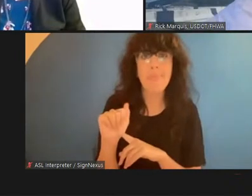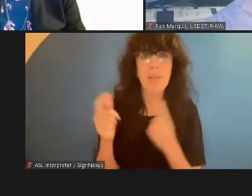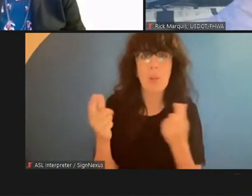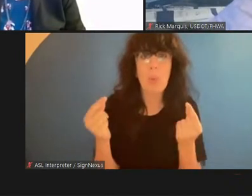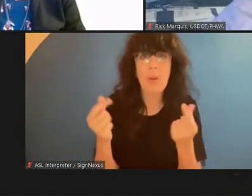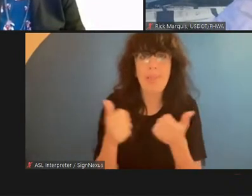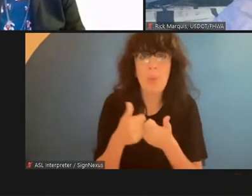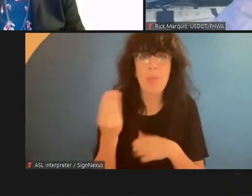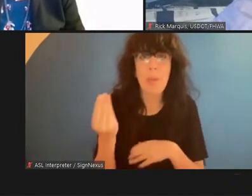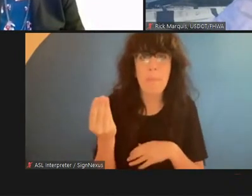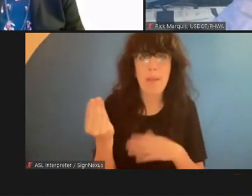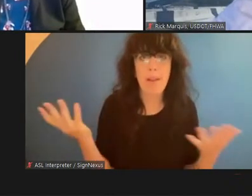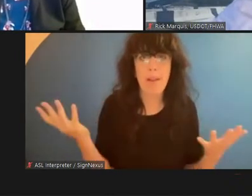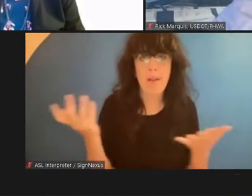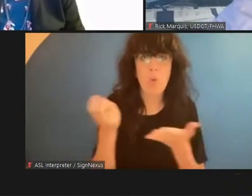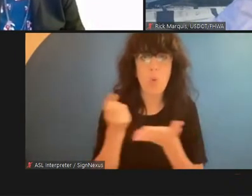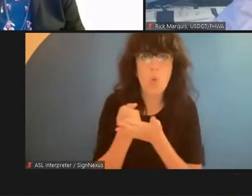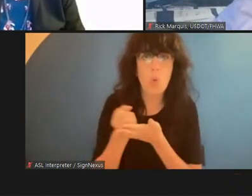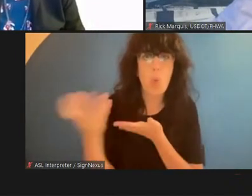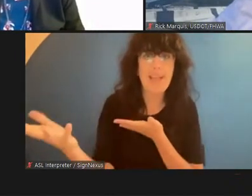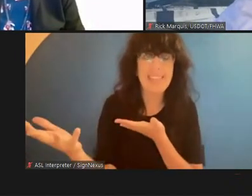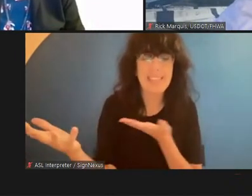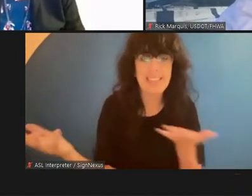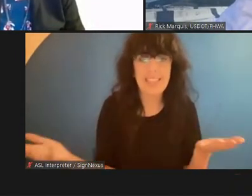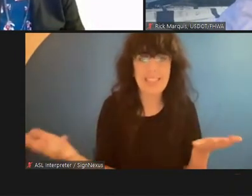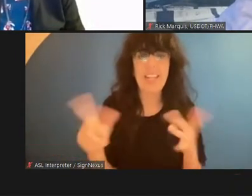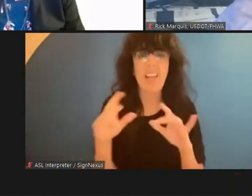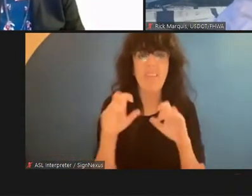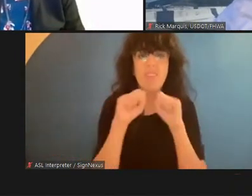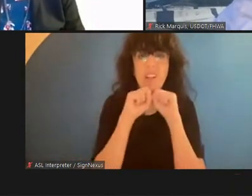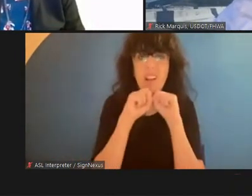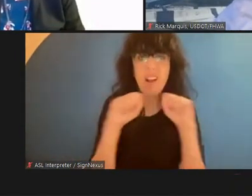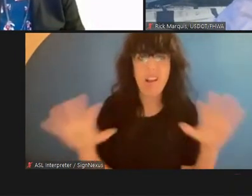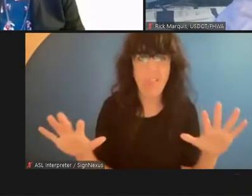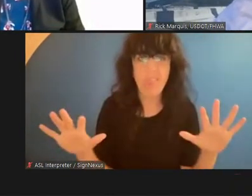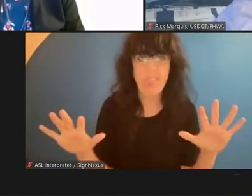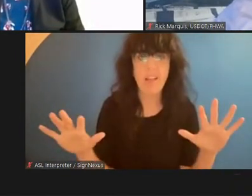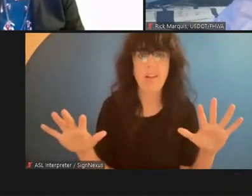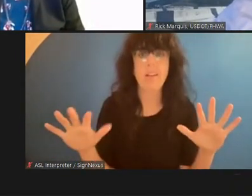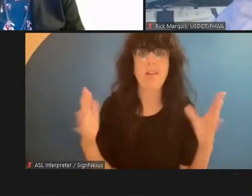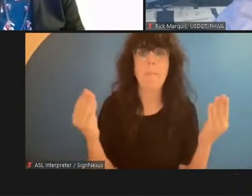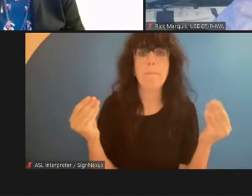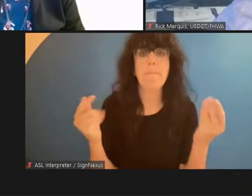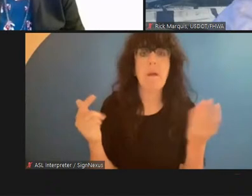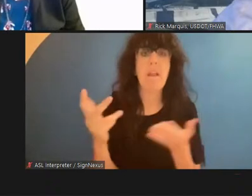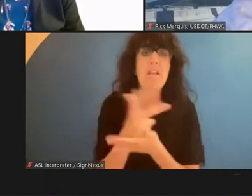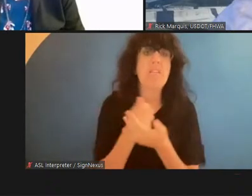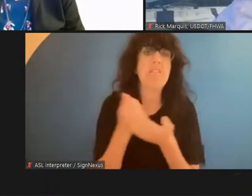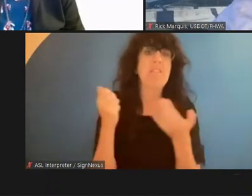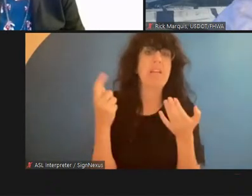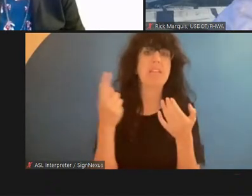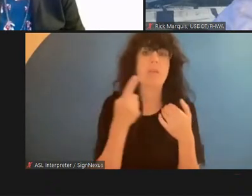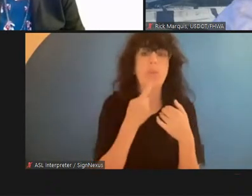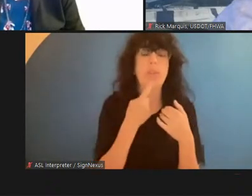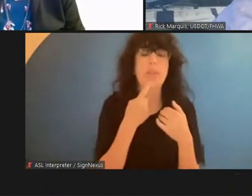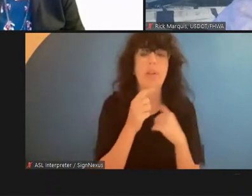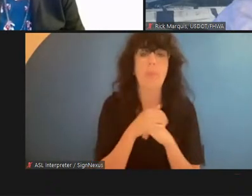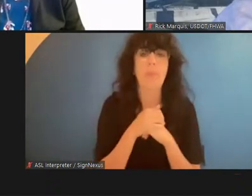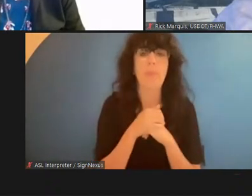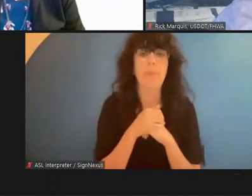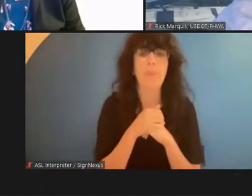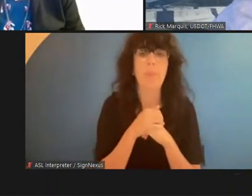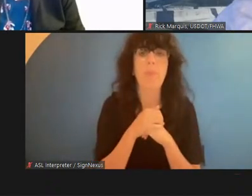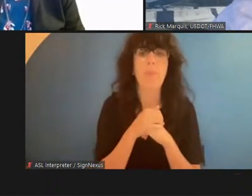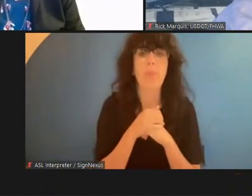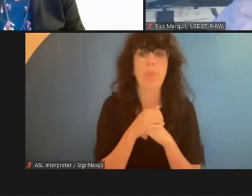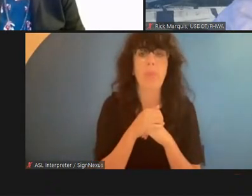money they've wasted it they've done nothing with it they're just it's a money grab as someone earlier said um i the